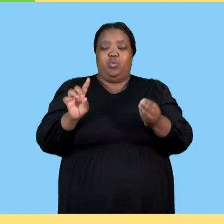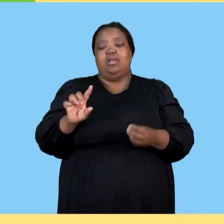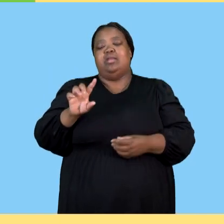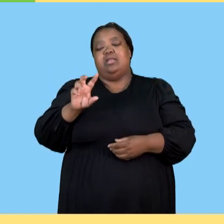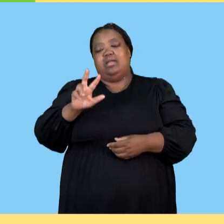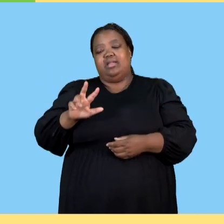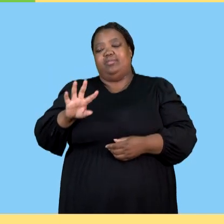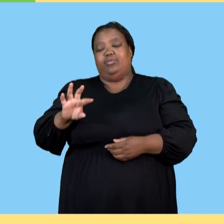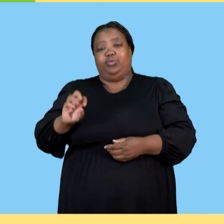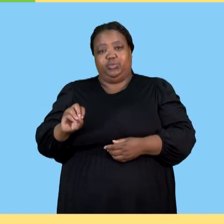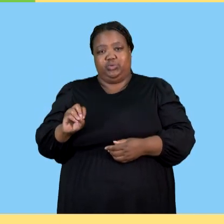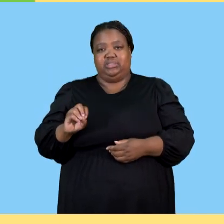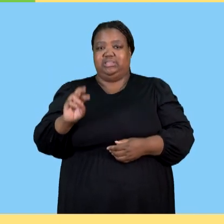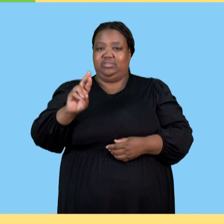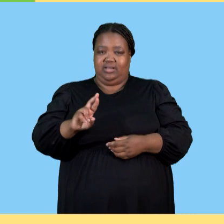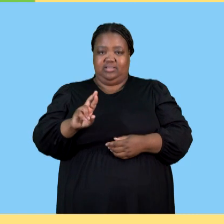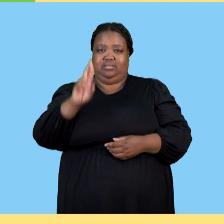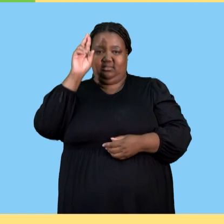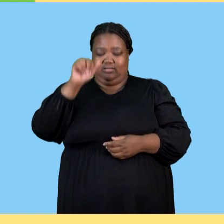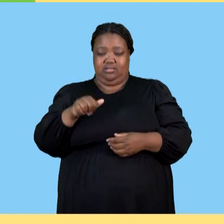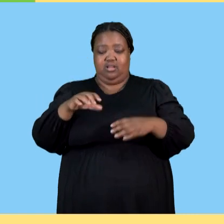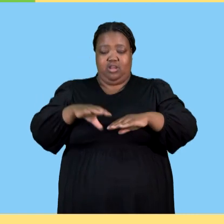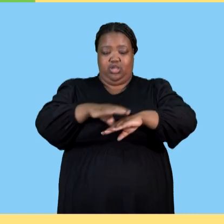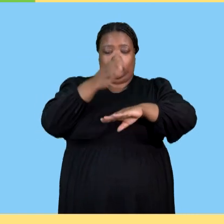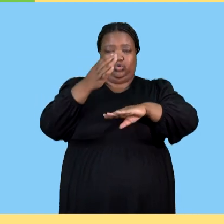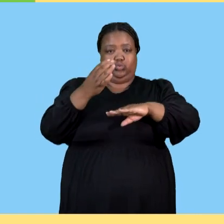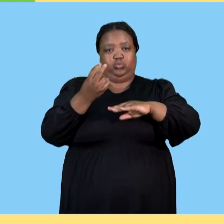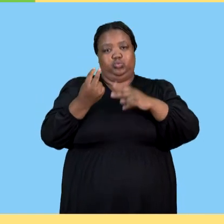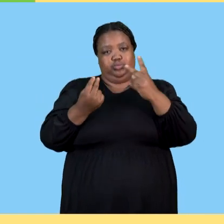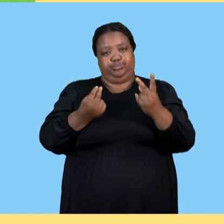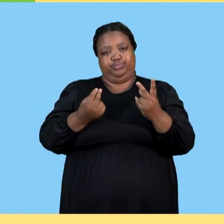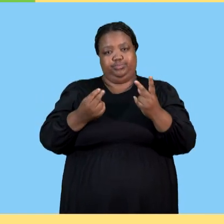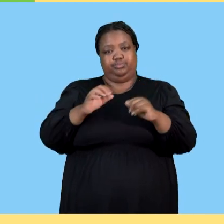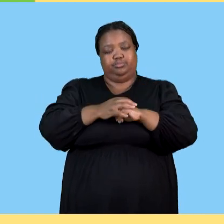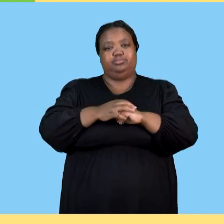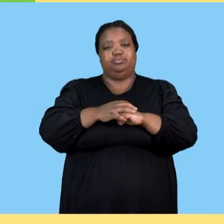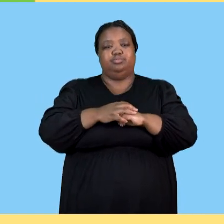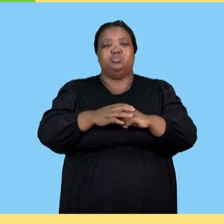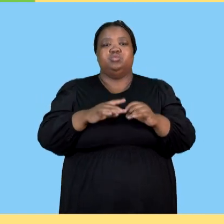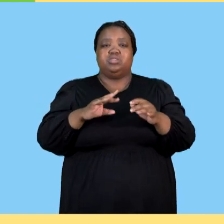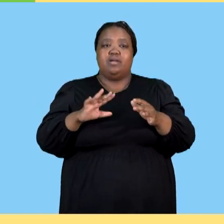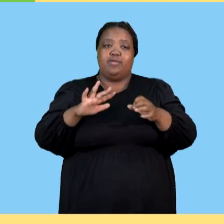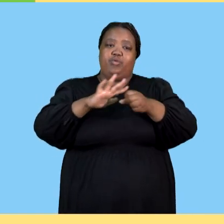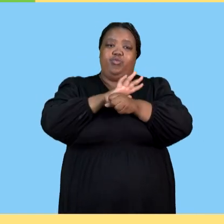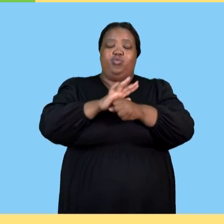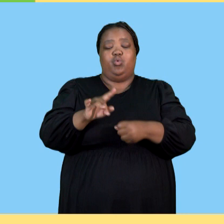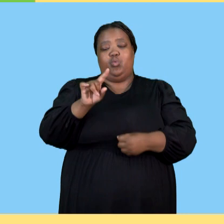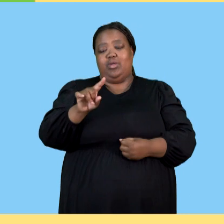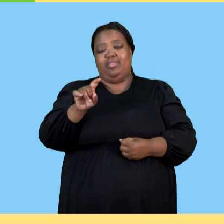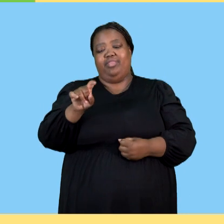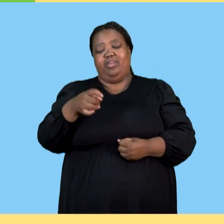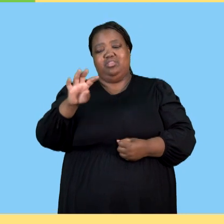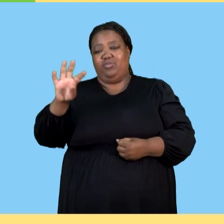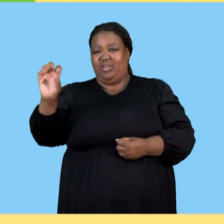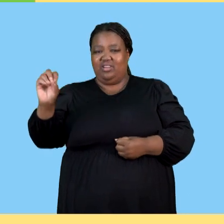840 rands per pair of shoes. All right? So we will not use the entire 1,400